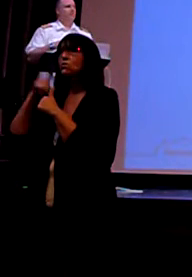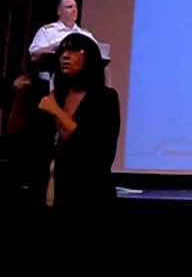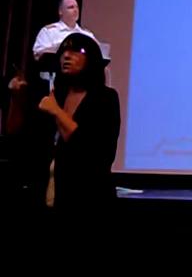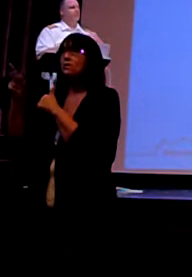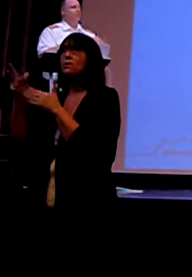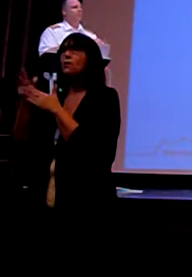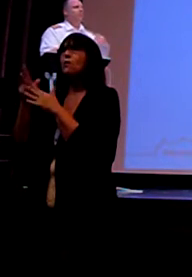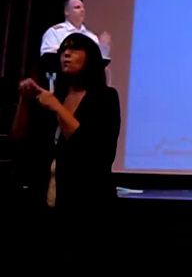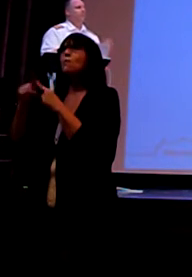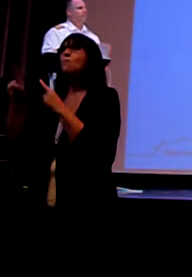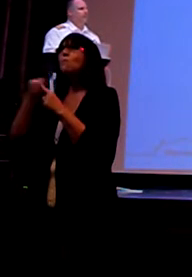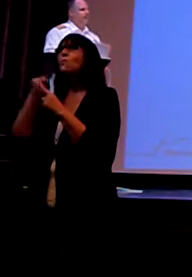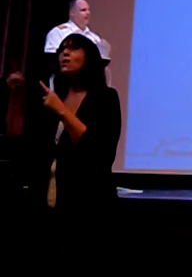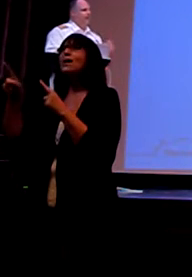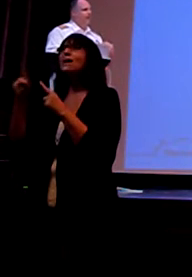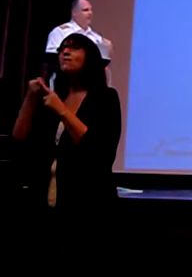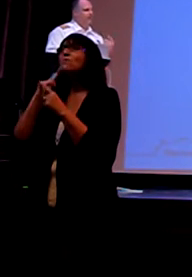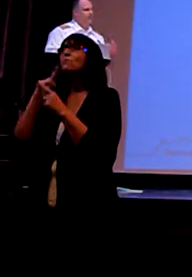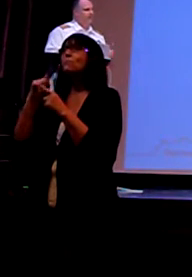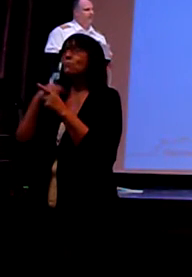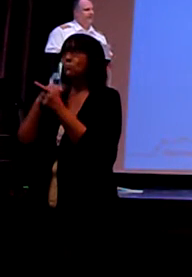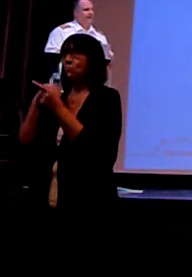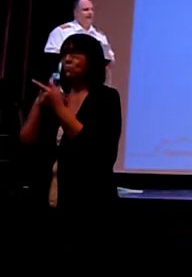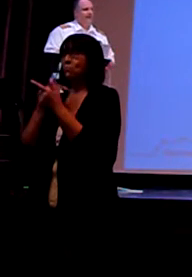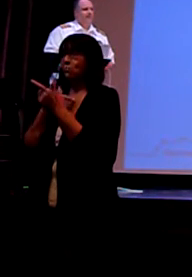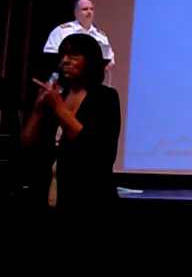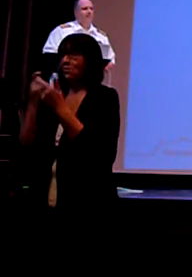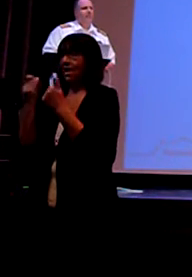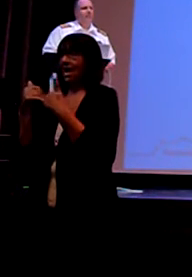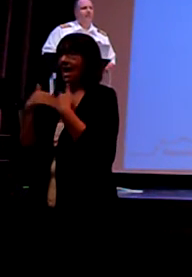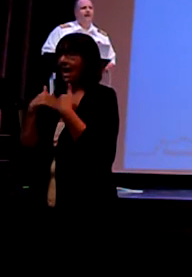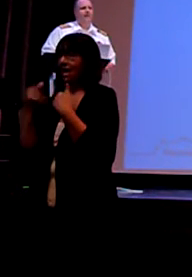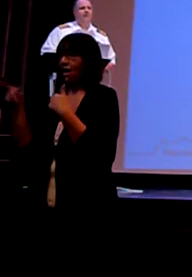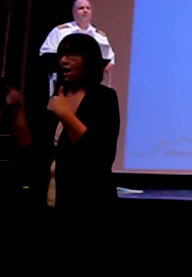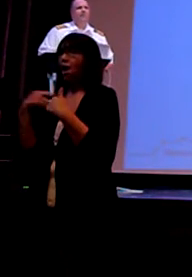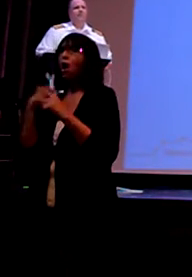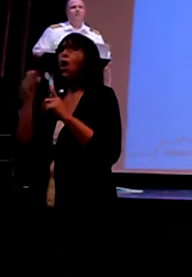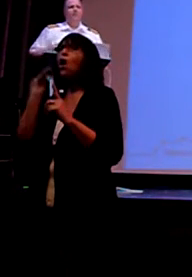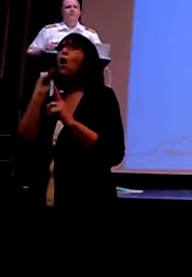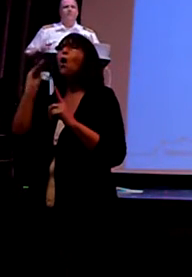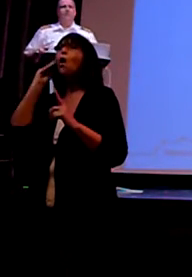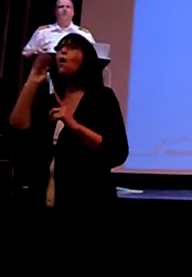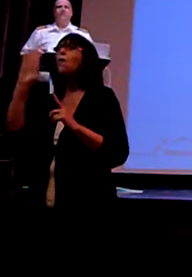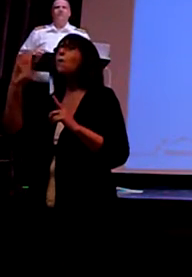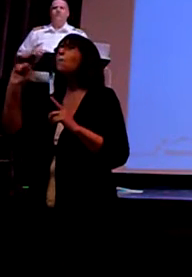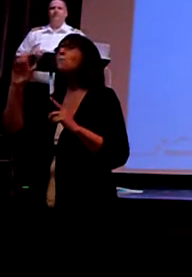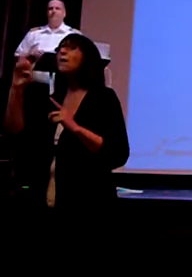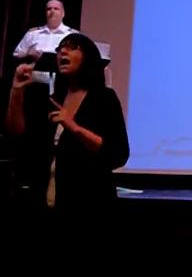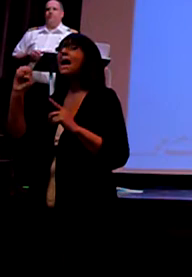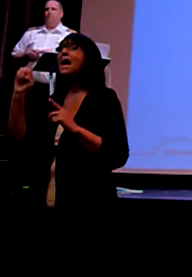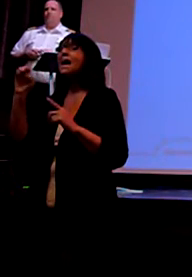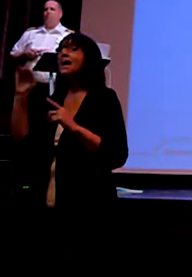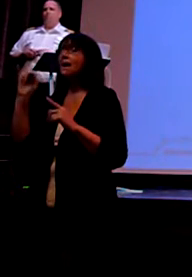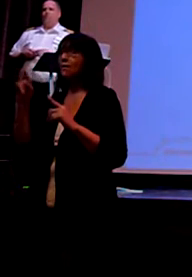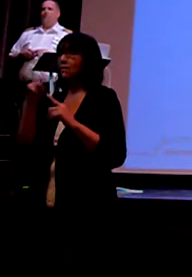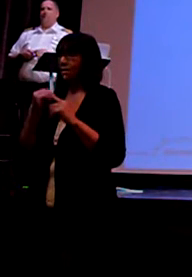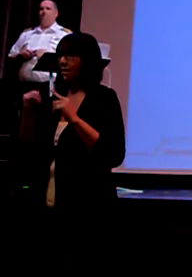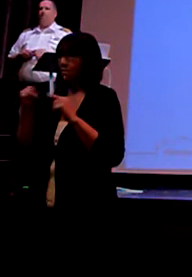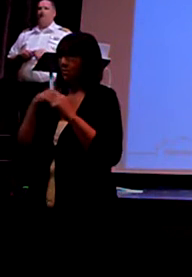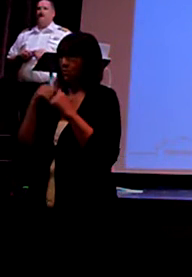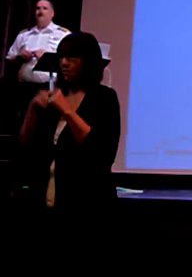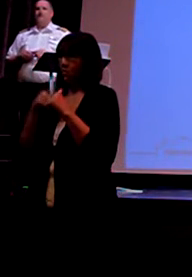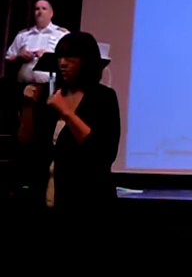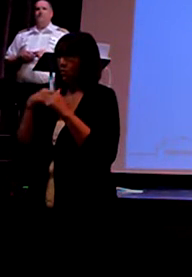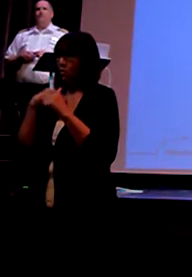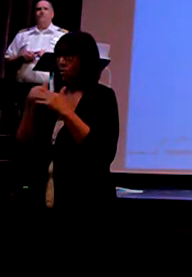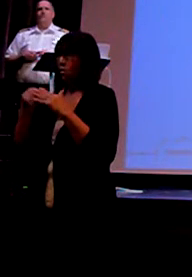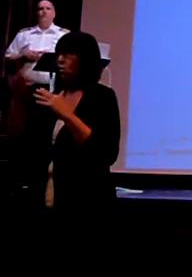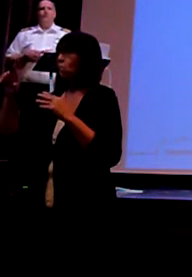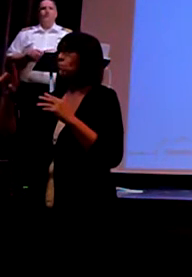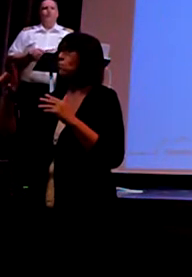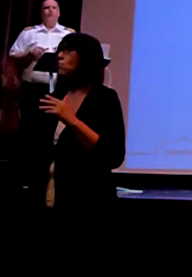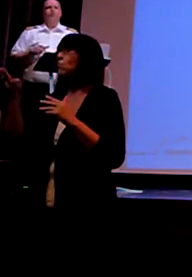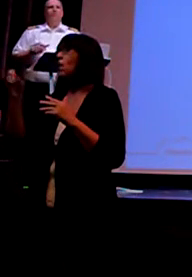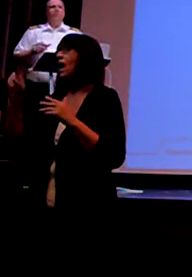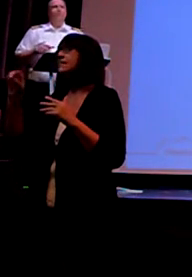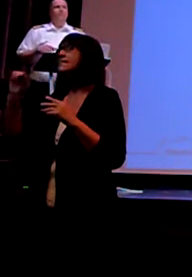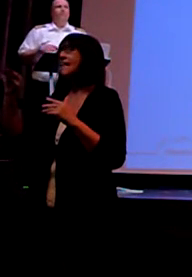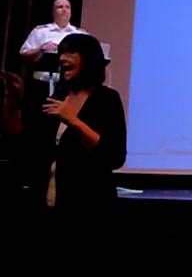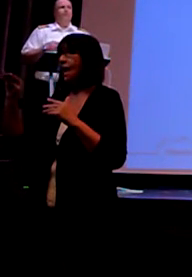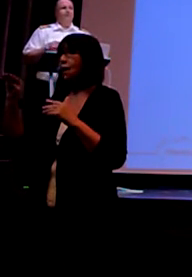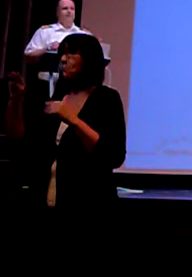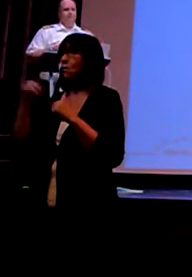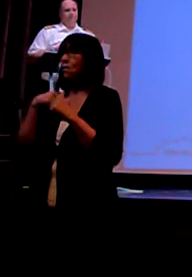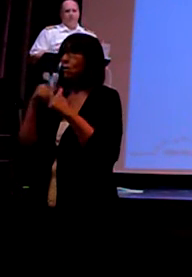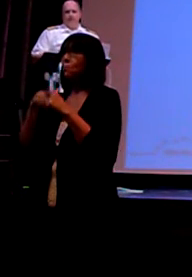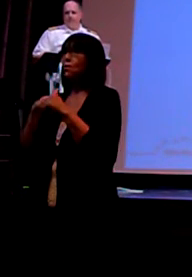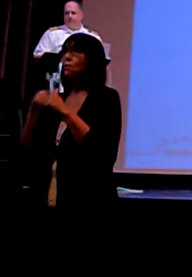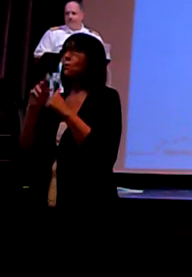as well, but it was a turnover, and we had that as a home base. So, Rotterdam was the first port where we went into when we were